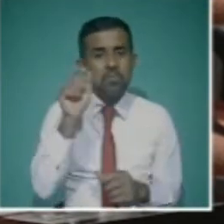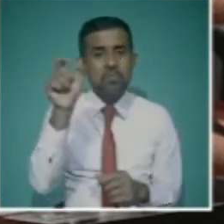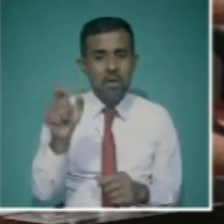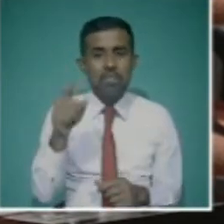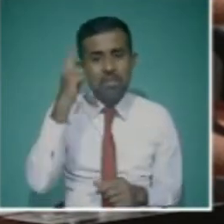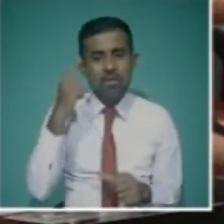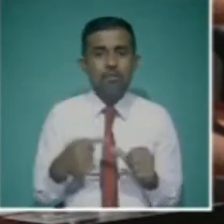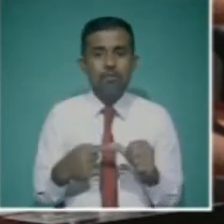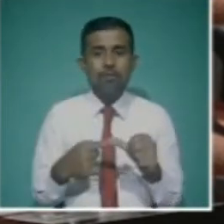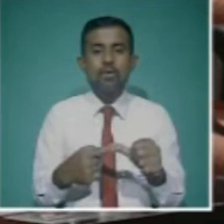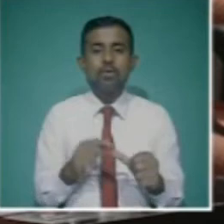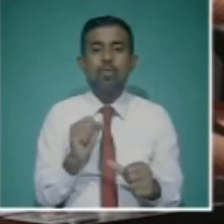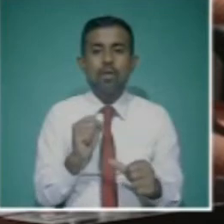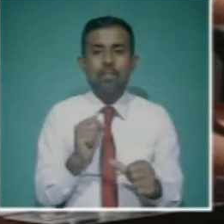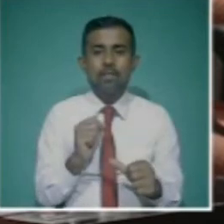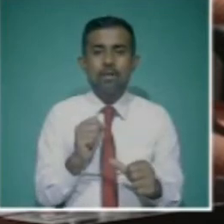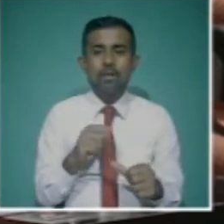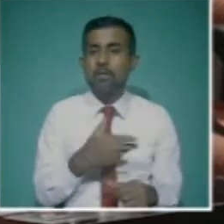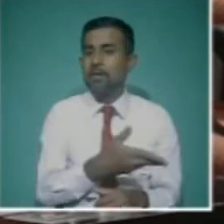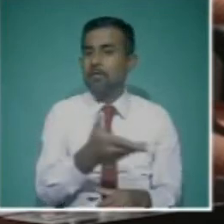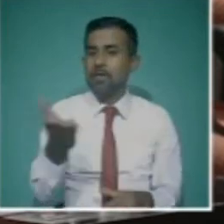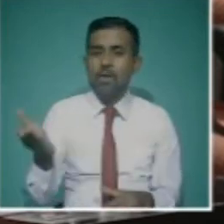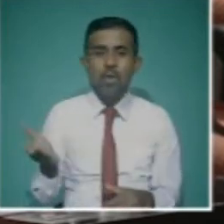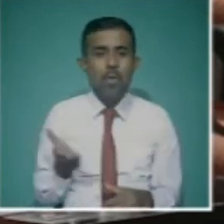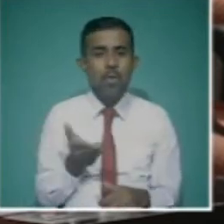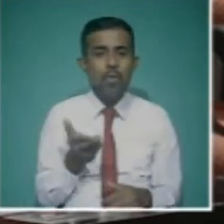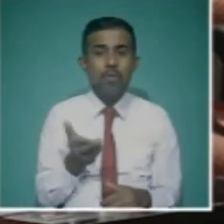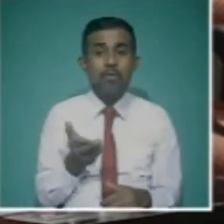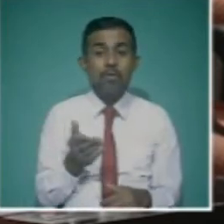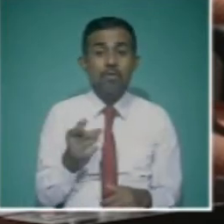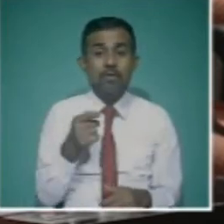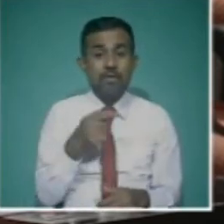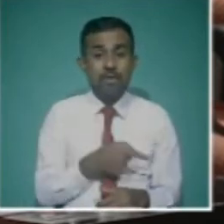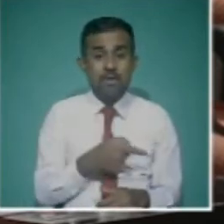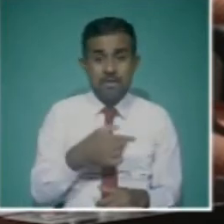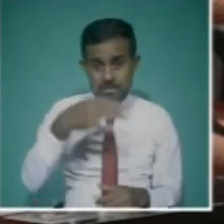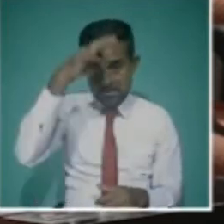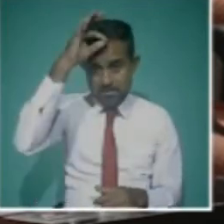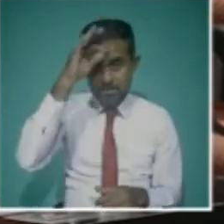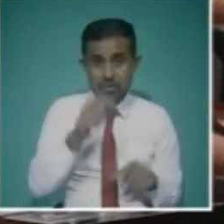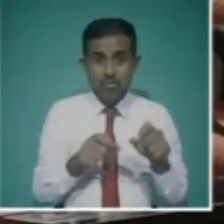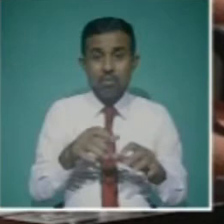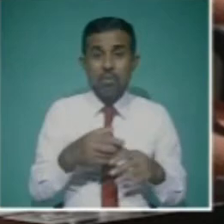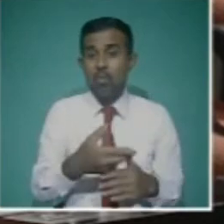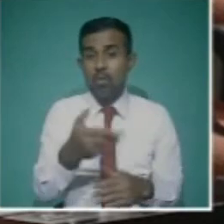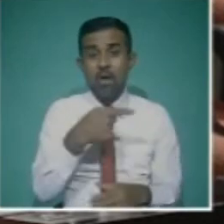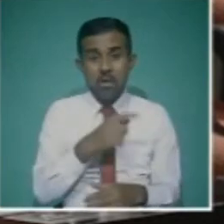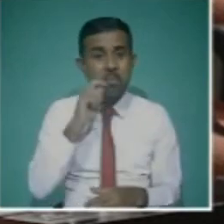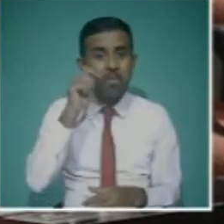He knows more than anyone else in this house who belongs to the Sinhala community what